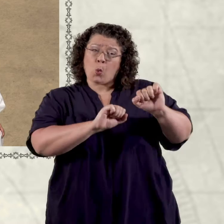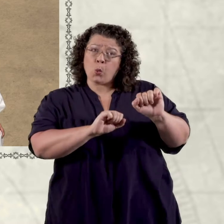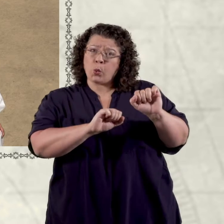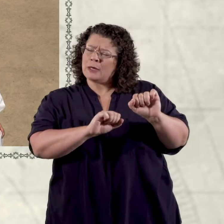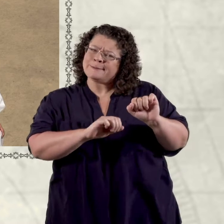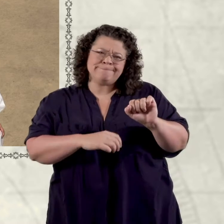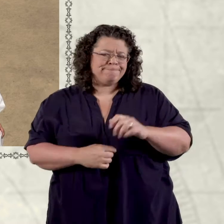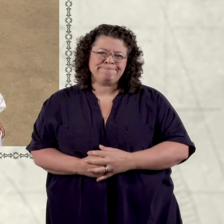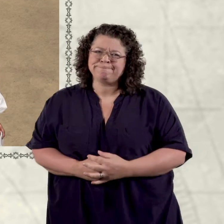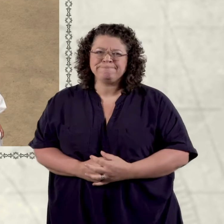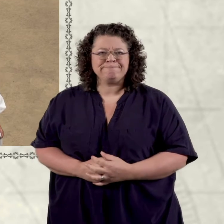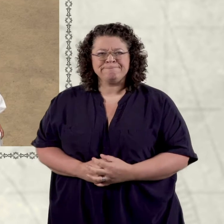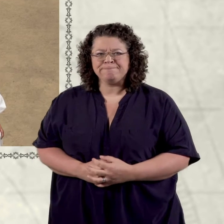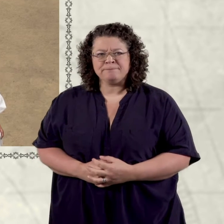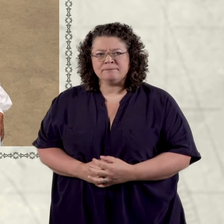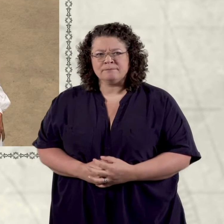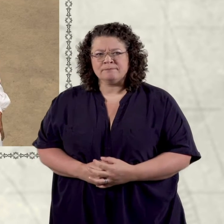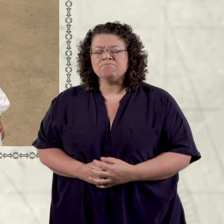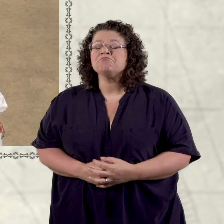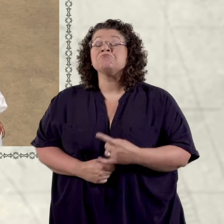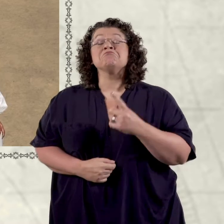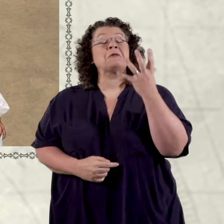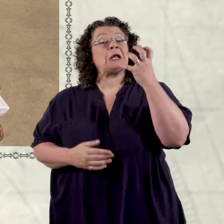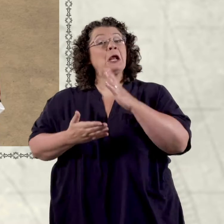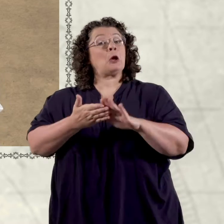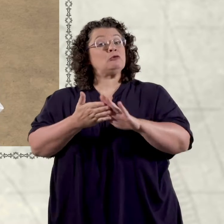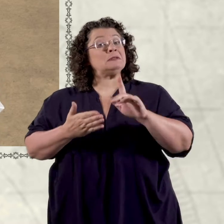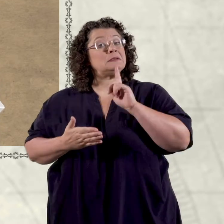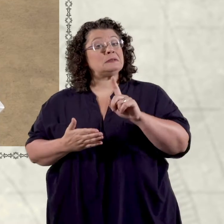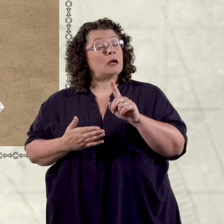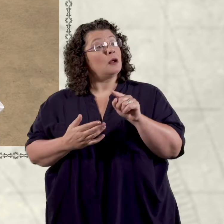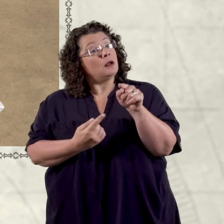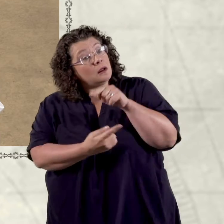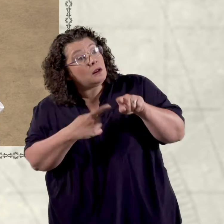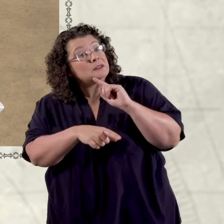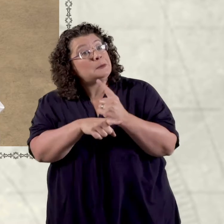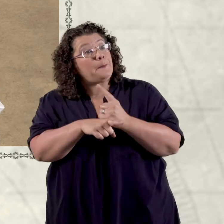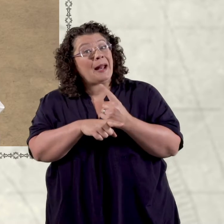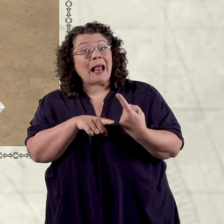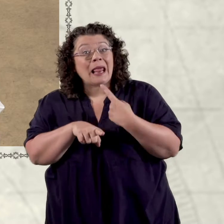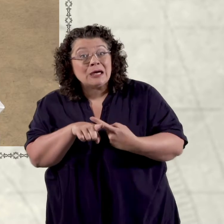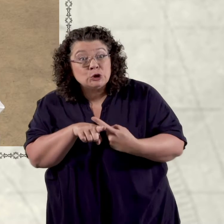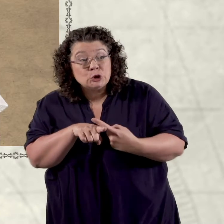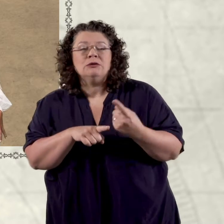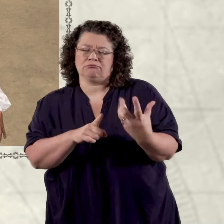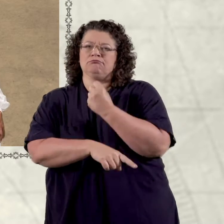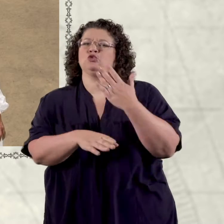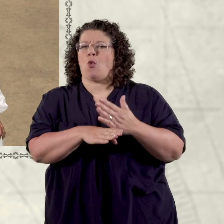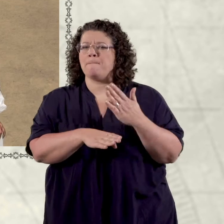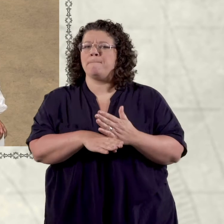nation anymore. And King Henry said, only those who speak English will get a